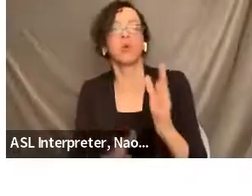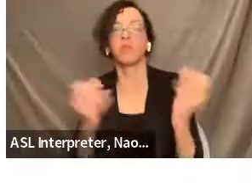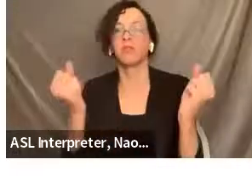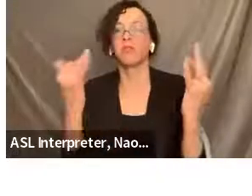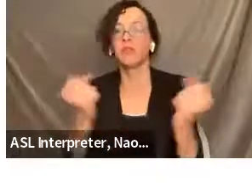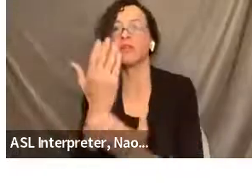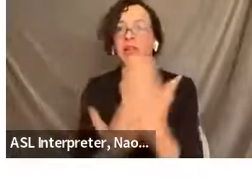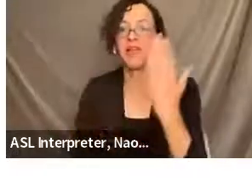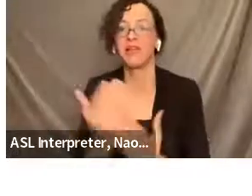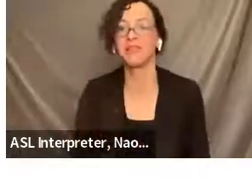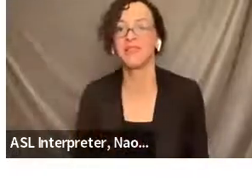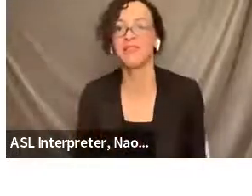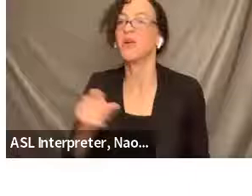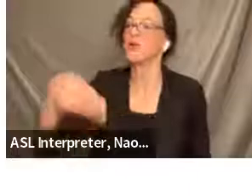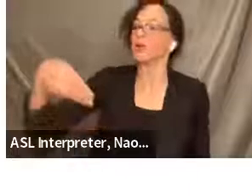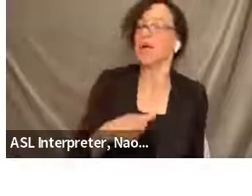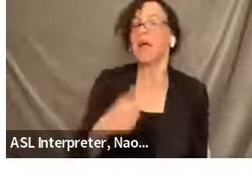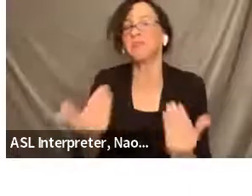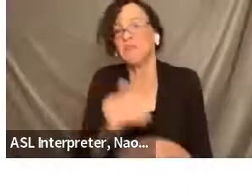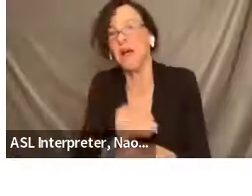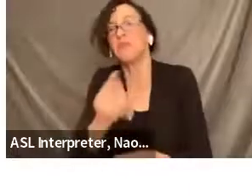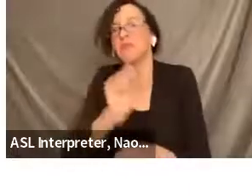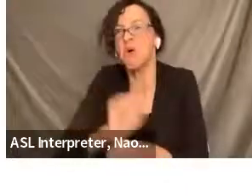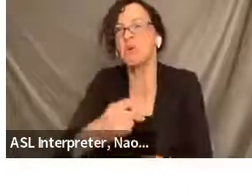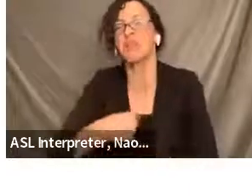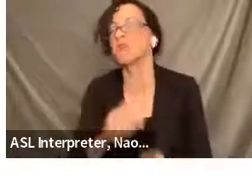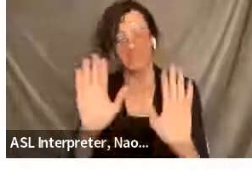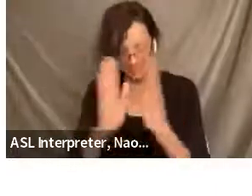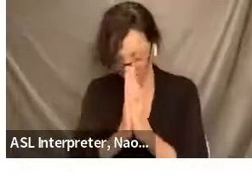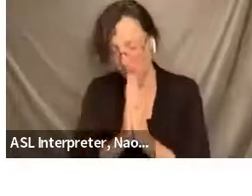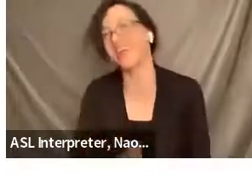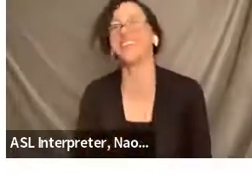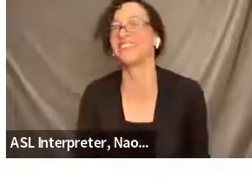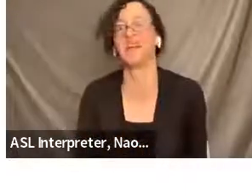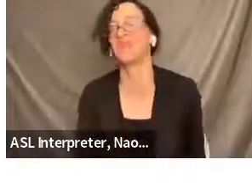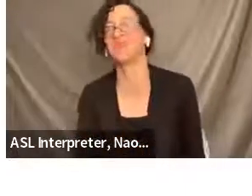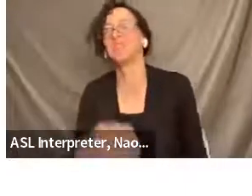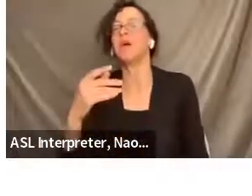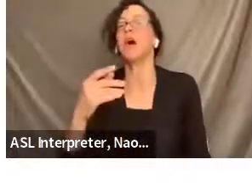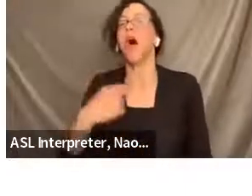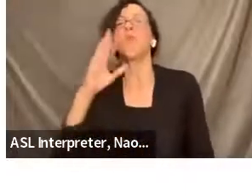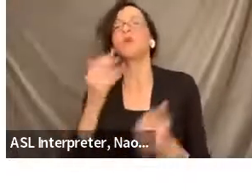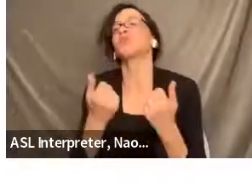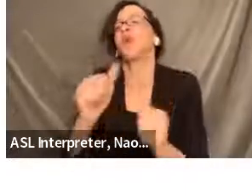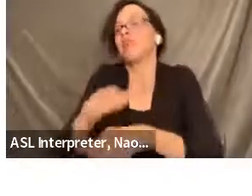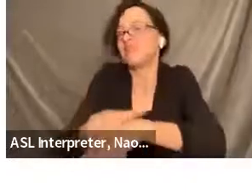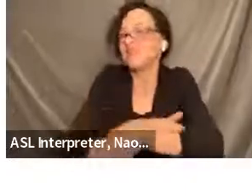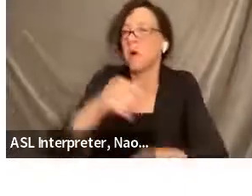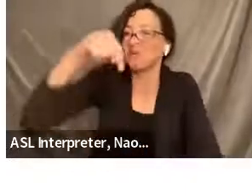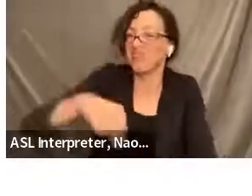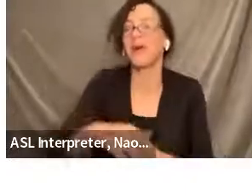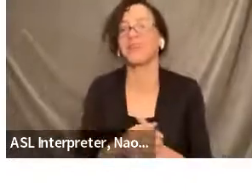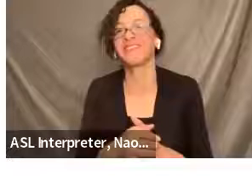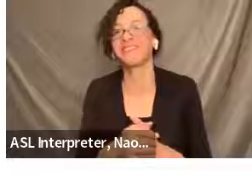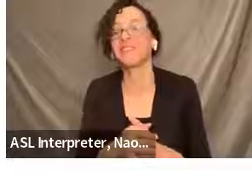You're getting paid tonight. We're working you. Okay, I'll try to slow down. So in the Envision system, I did